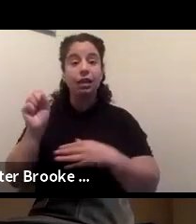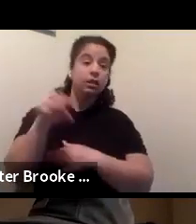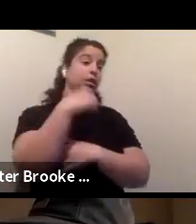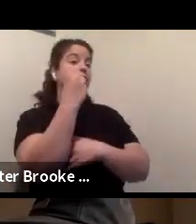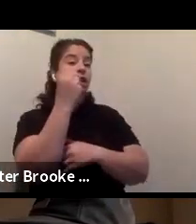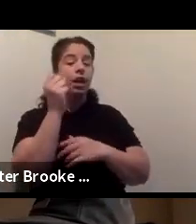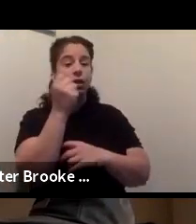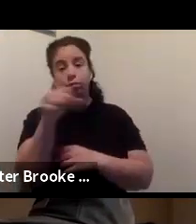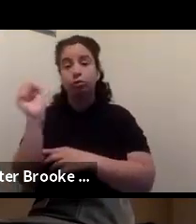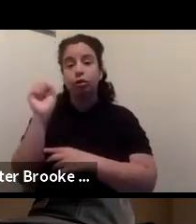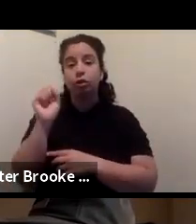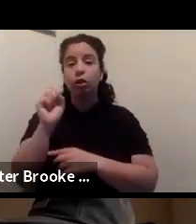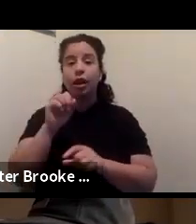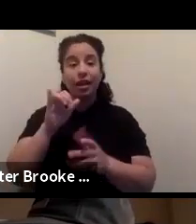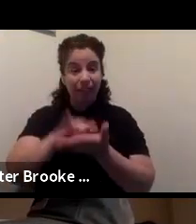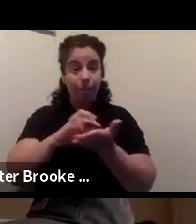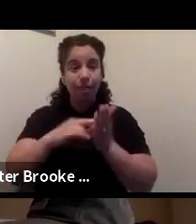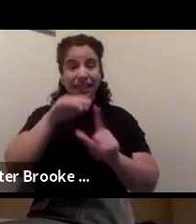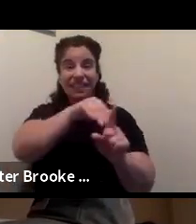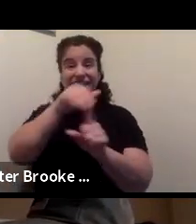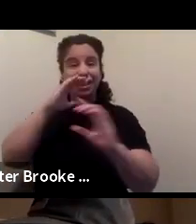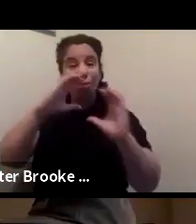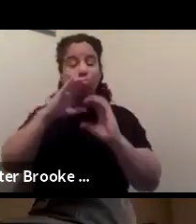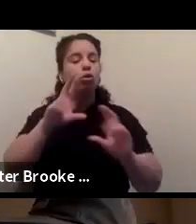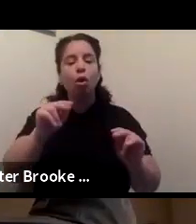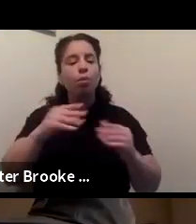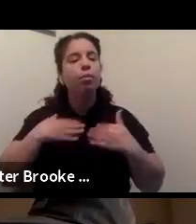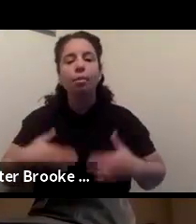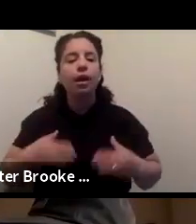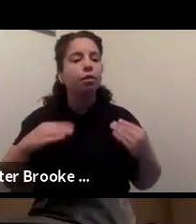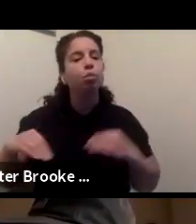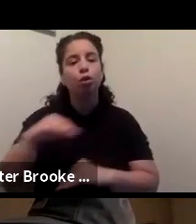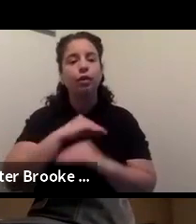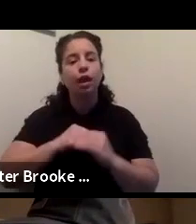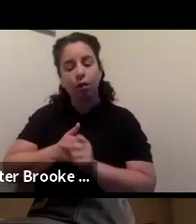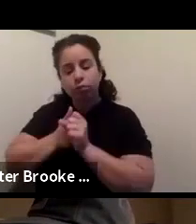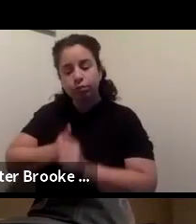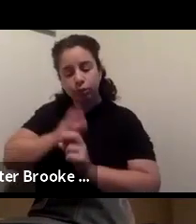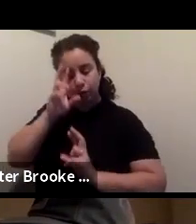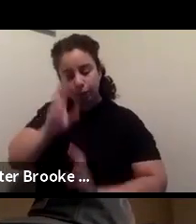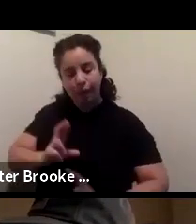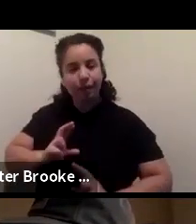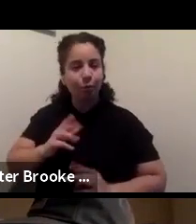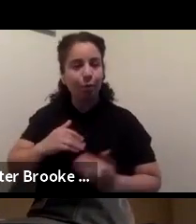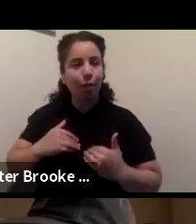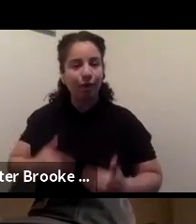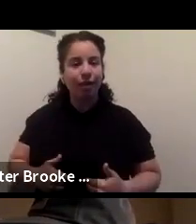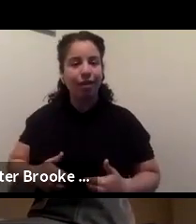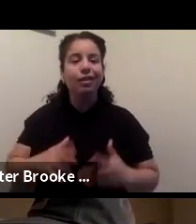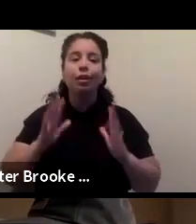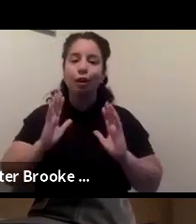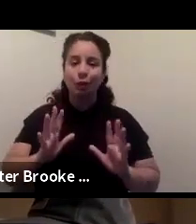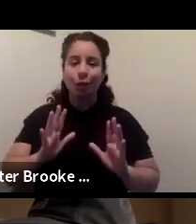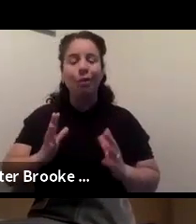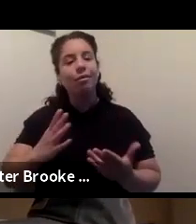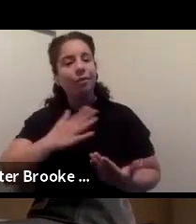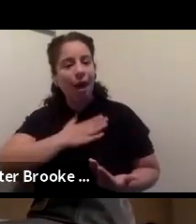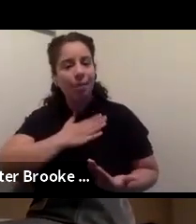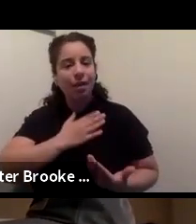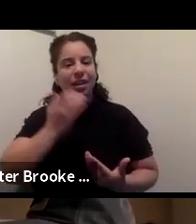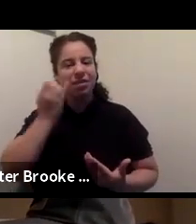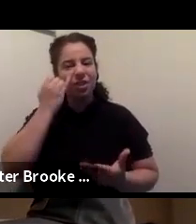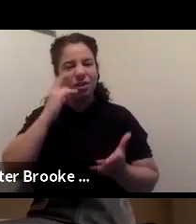as communication. That's just my body moving. So I really appreciate a moment to check in and say, if I'm making